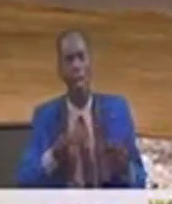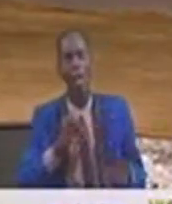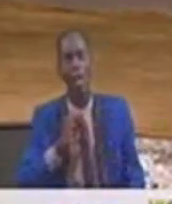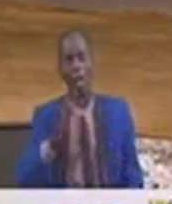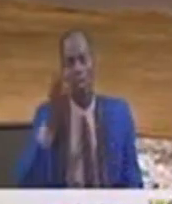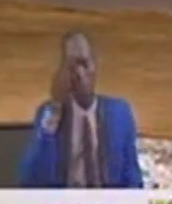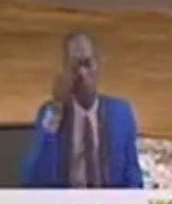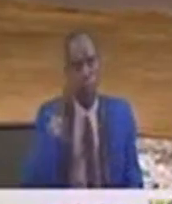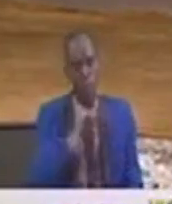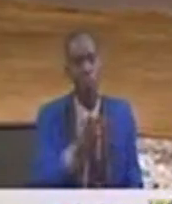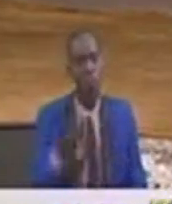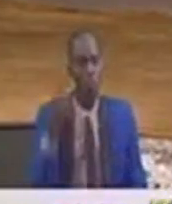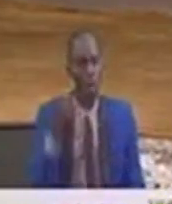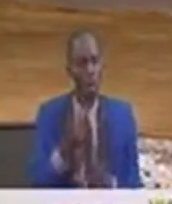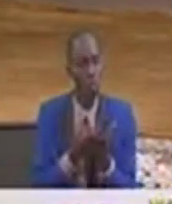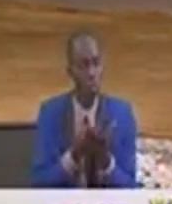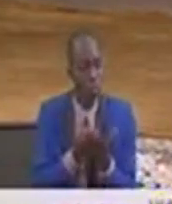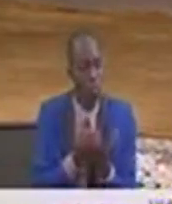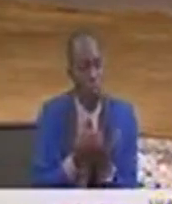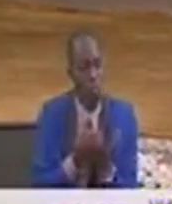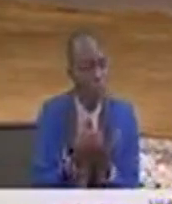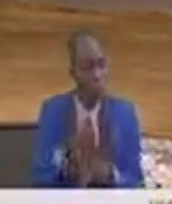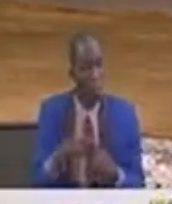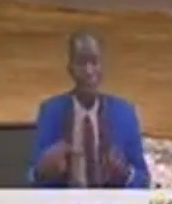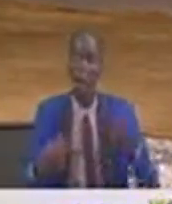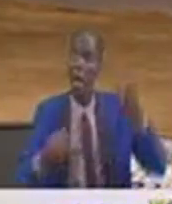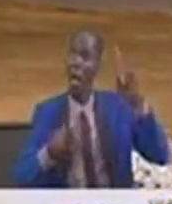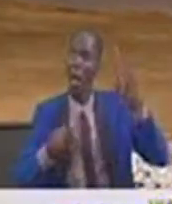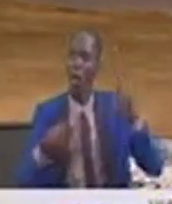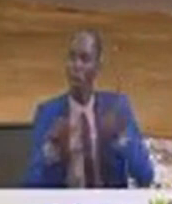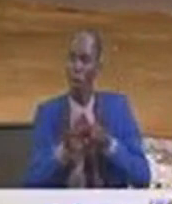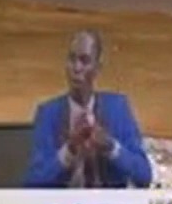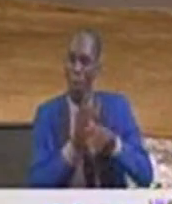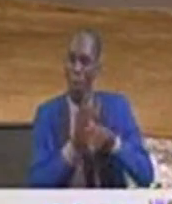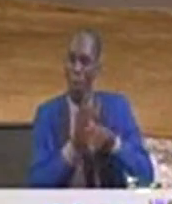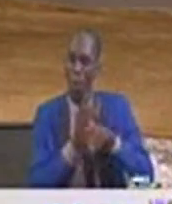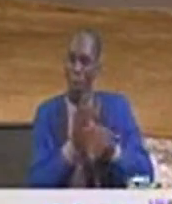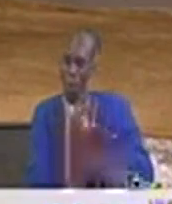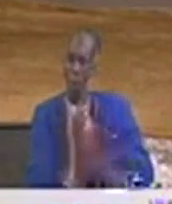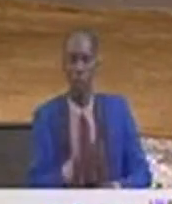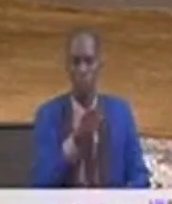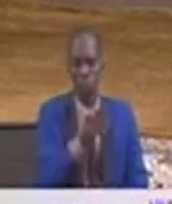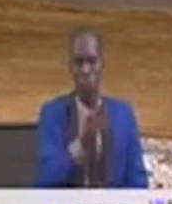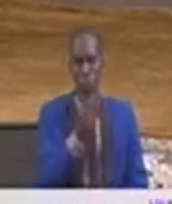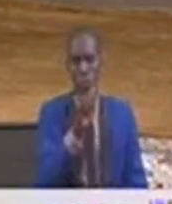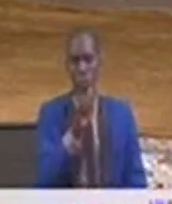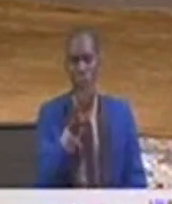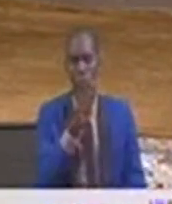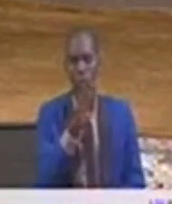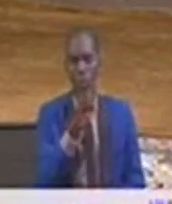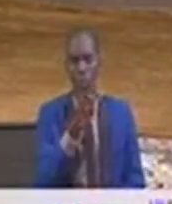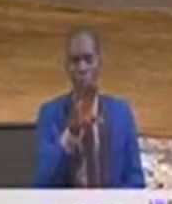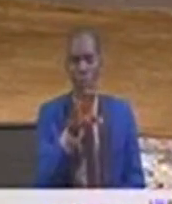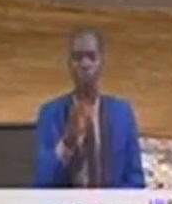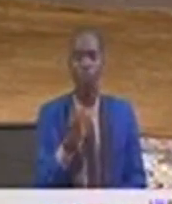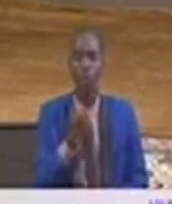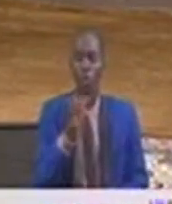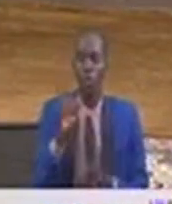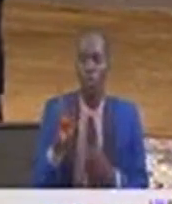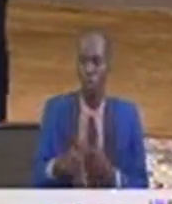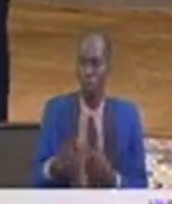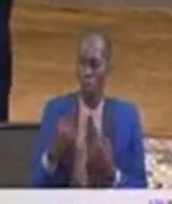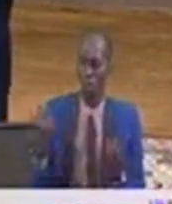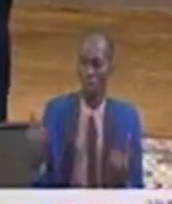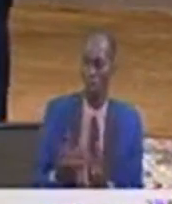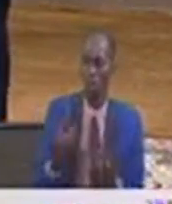thine heart, for I also withheld thee from sinning against me.